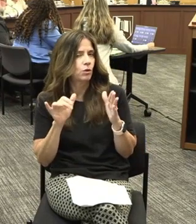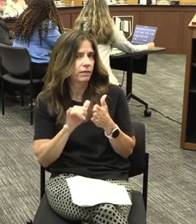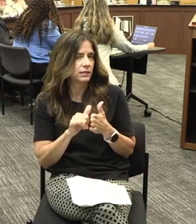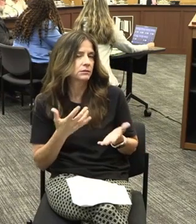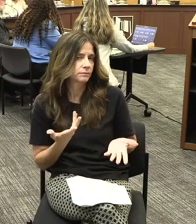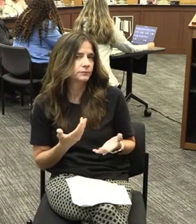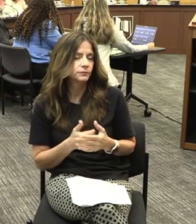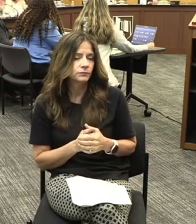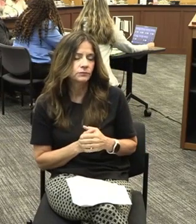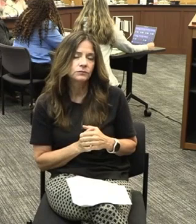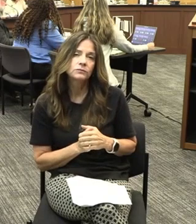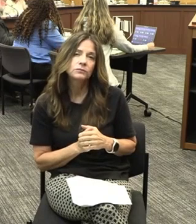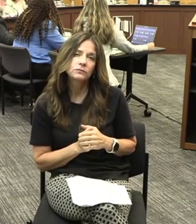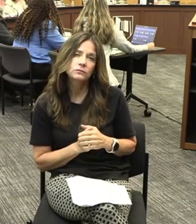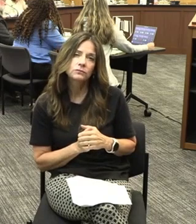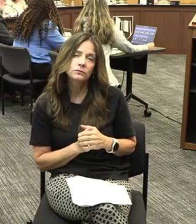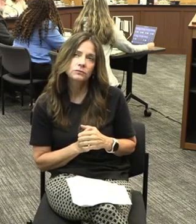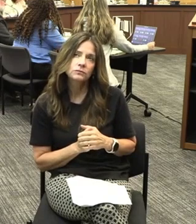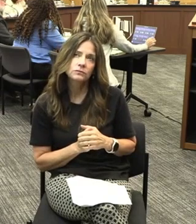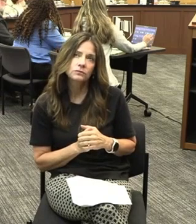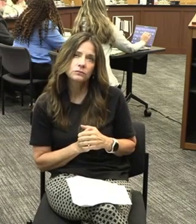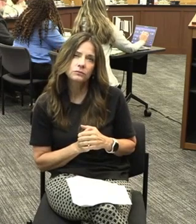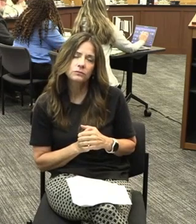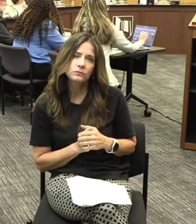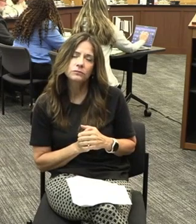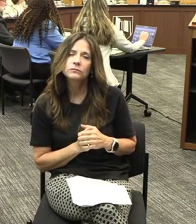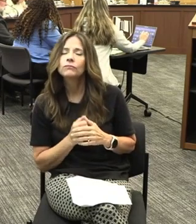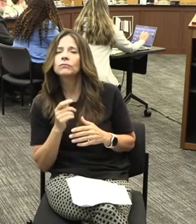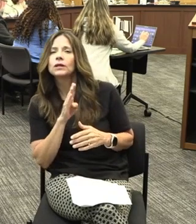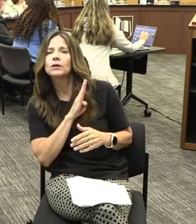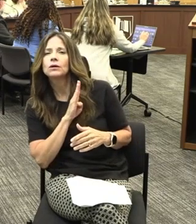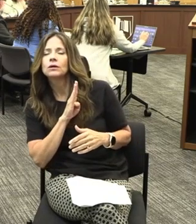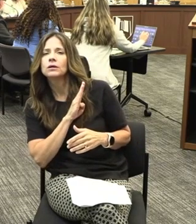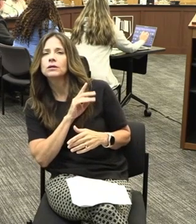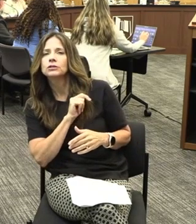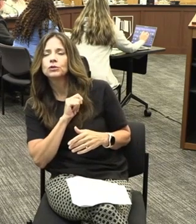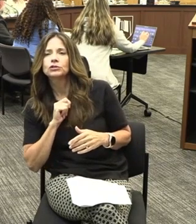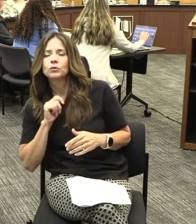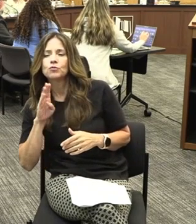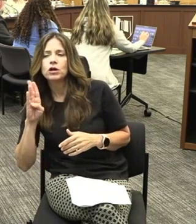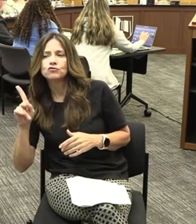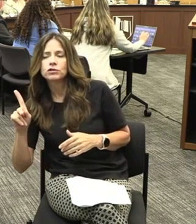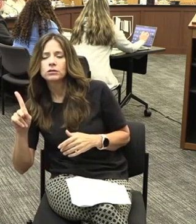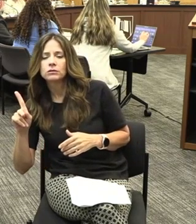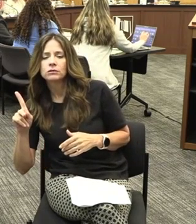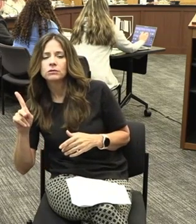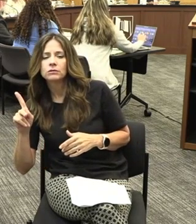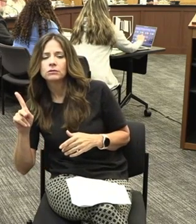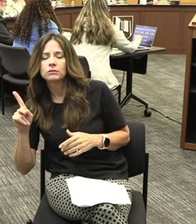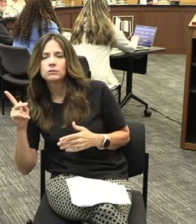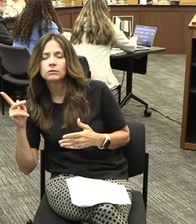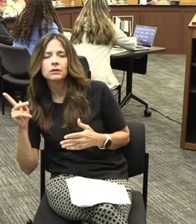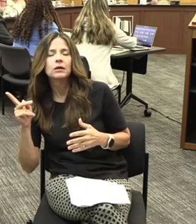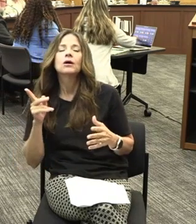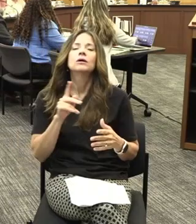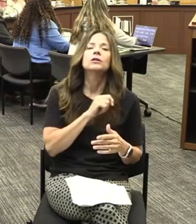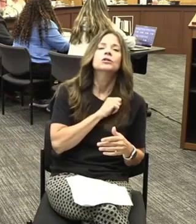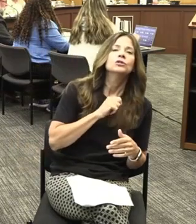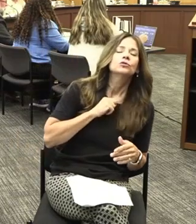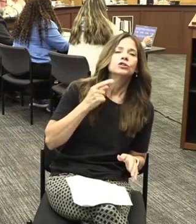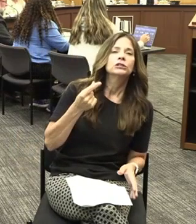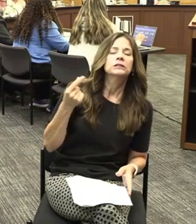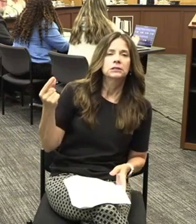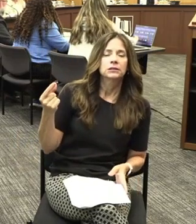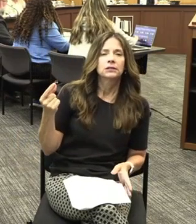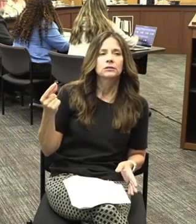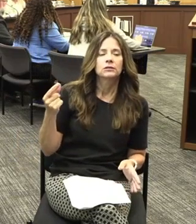So we have a first and a second. Can we say anything? Yes. I understand you're saying it would